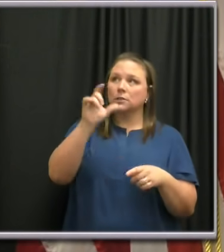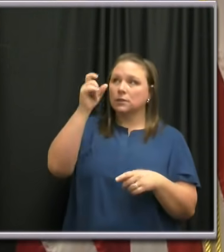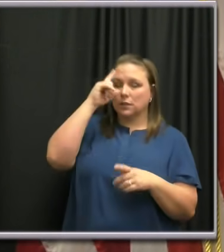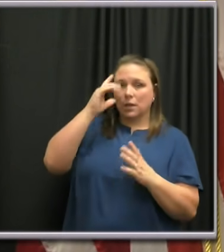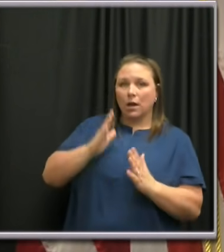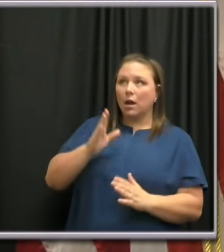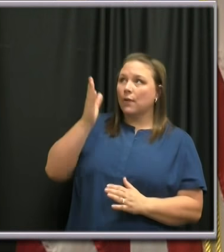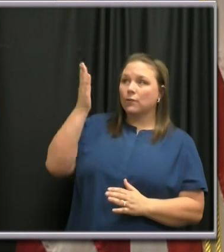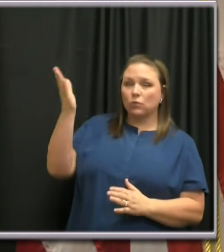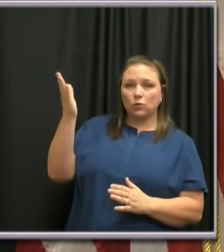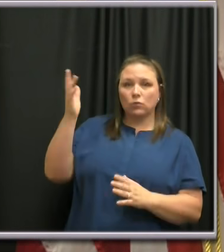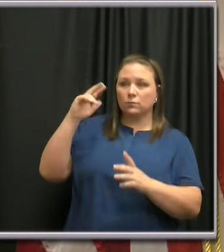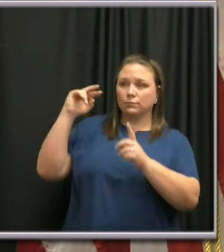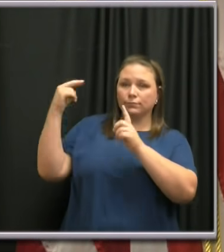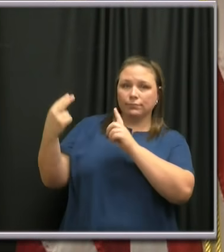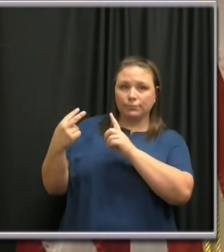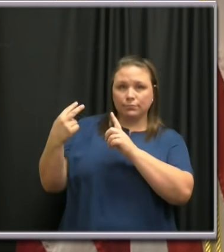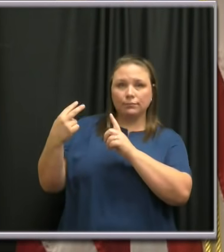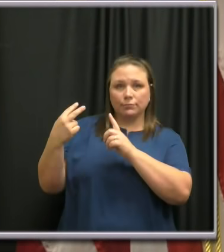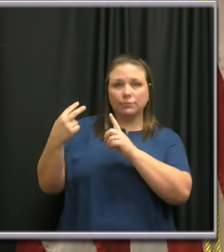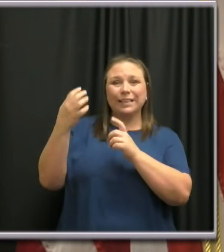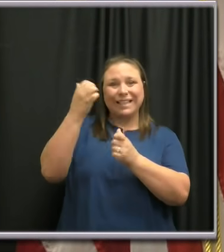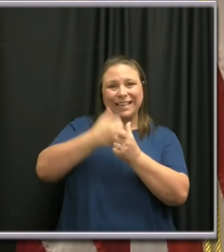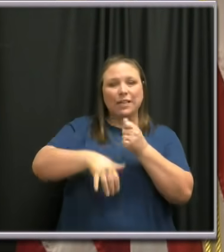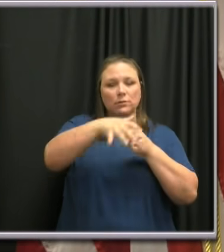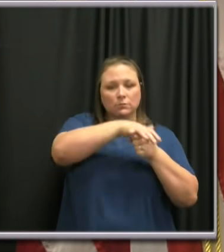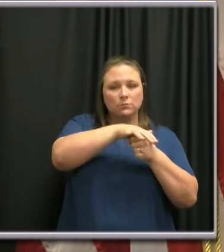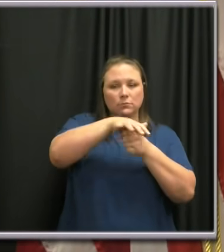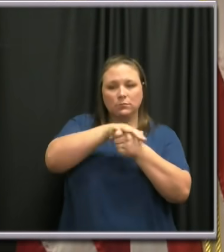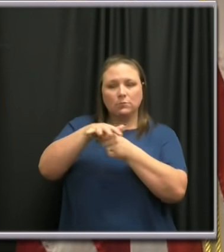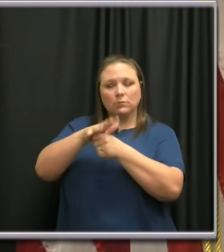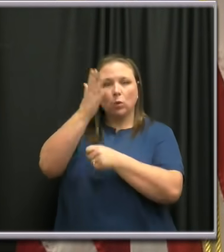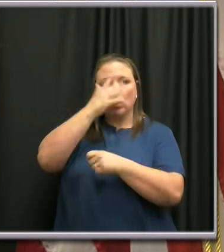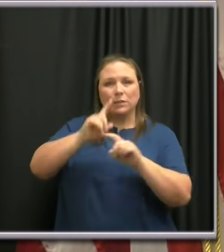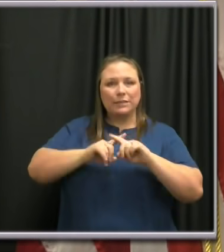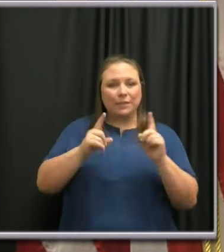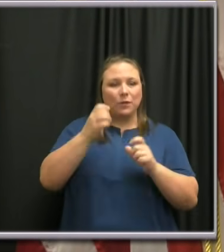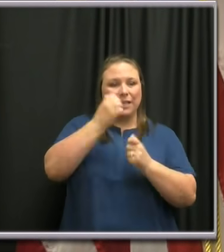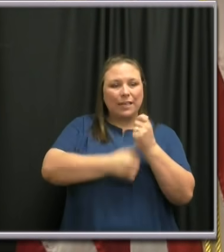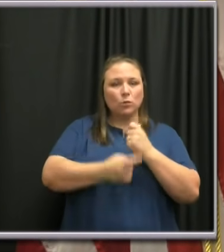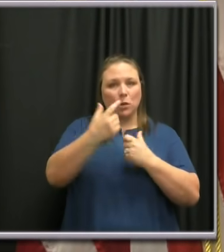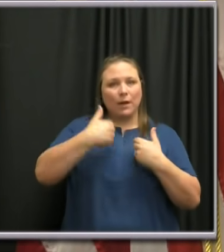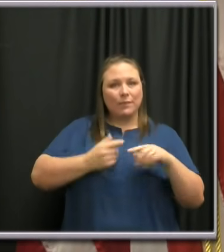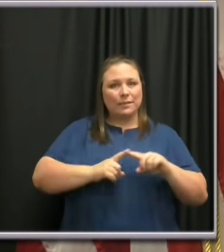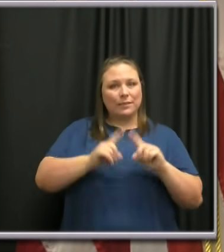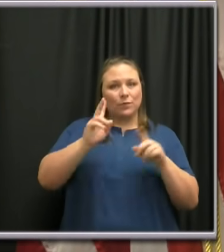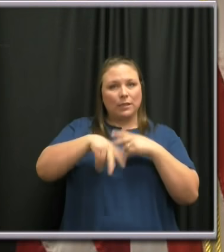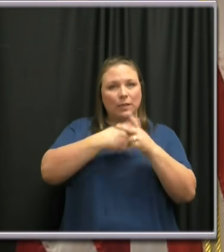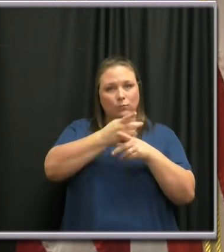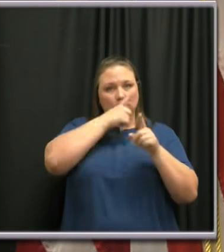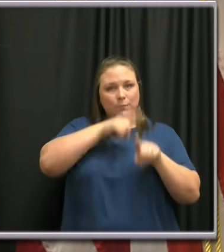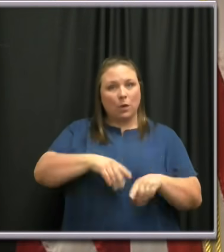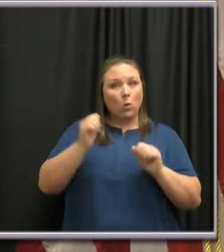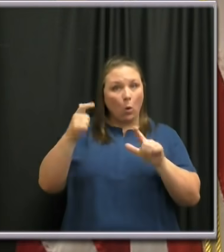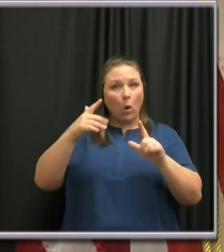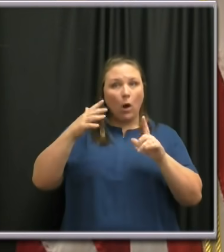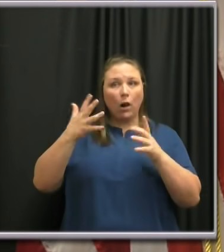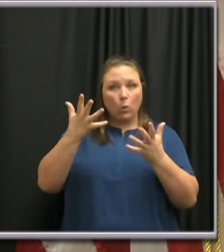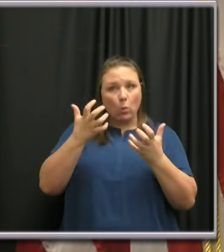governor's view that each region is a little bit different and may have a slightly different response in getting back to work. We all want the same